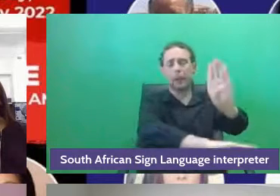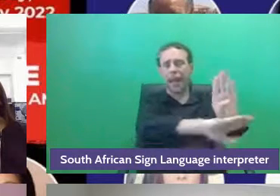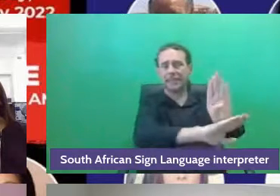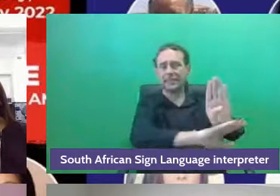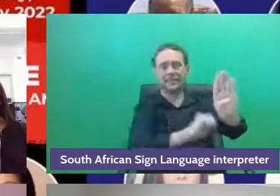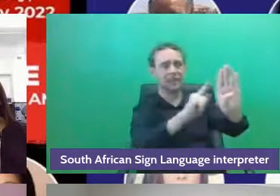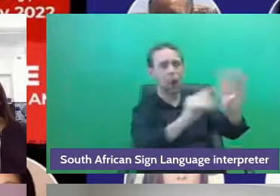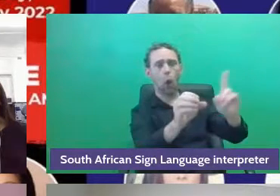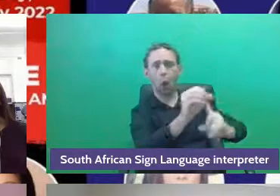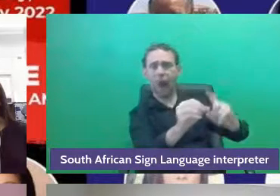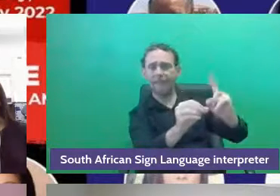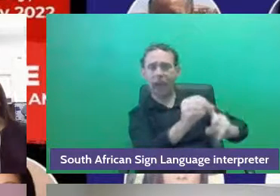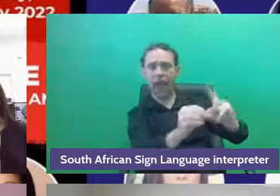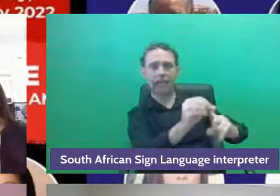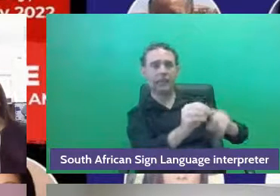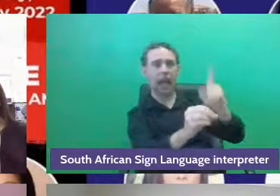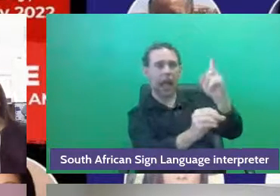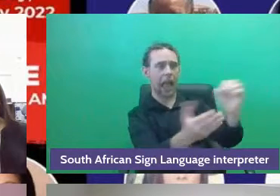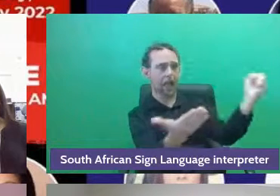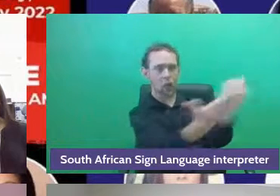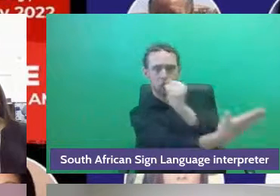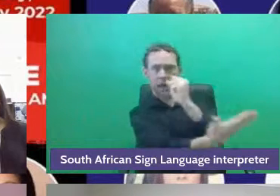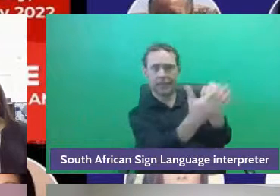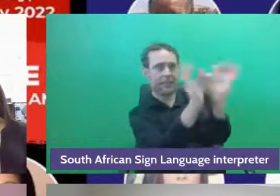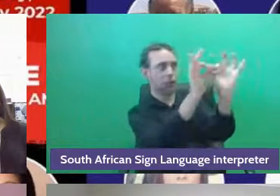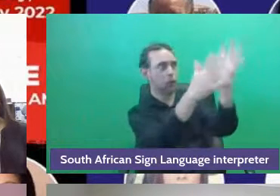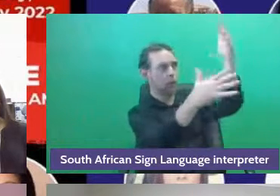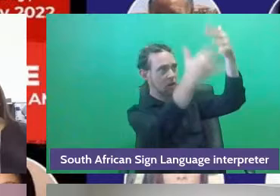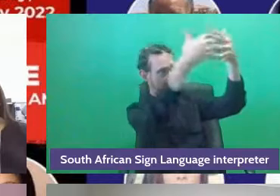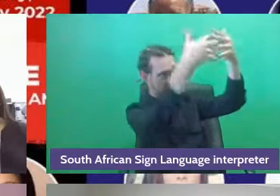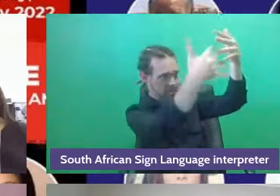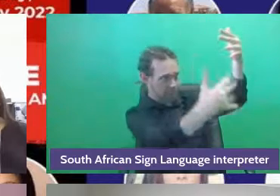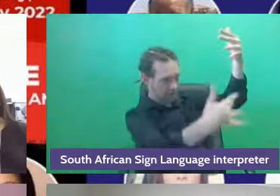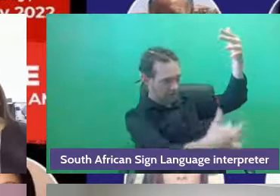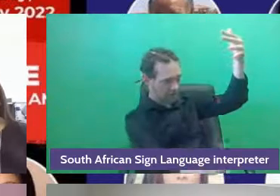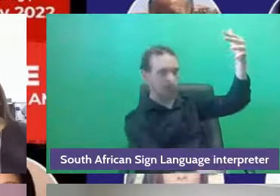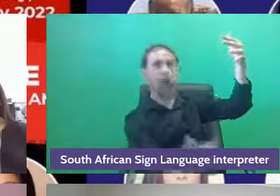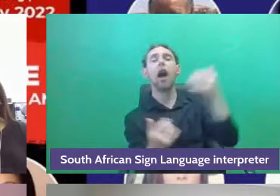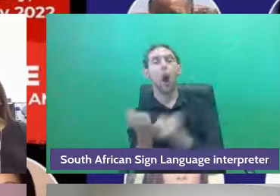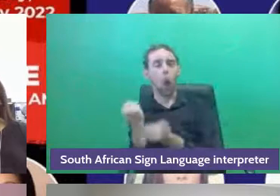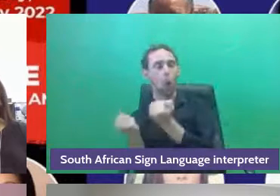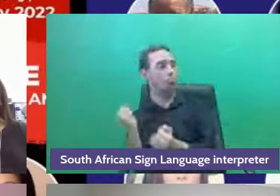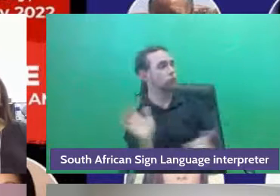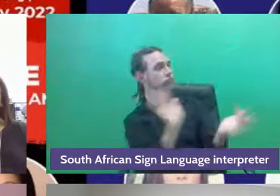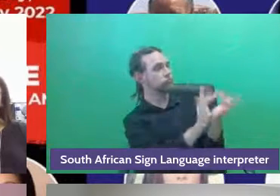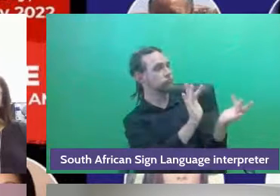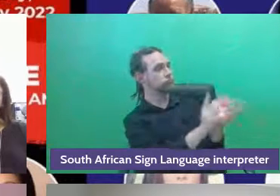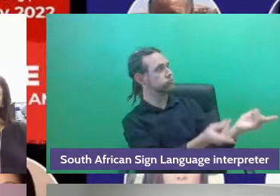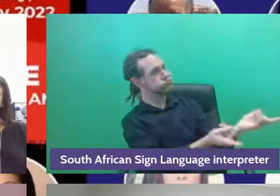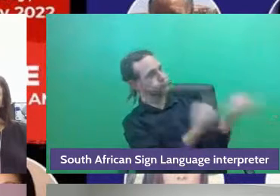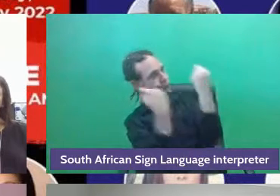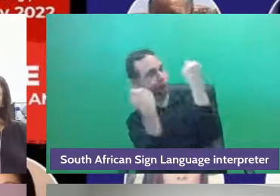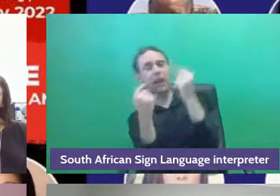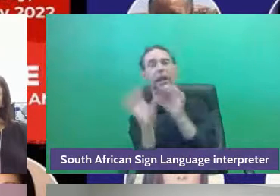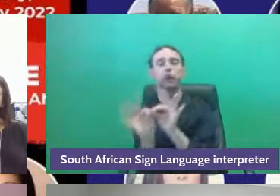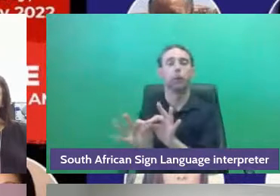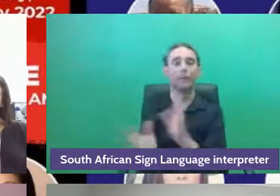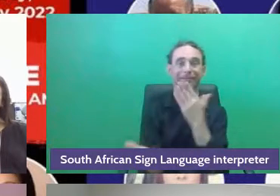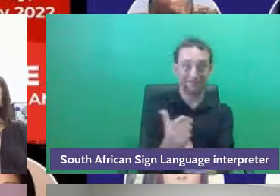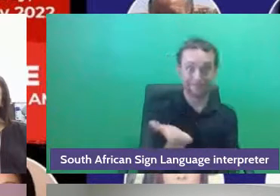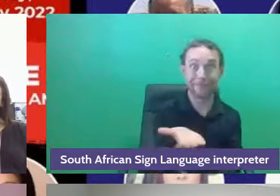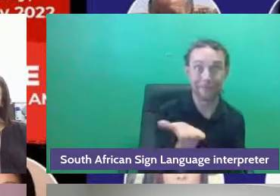and recognized and accredited interpreters that people can access. In terms of